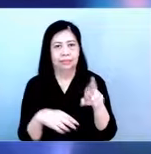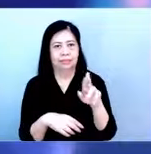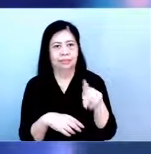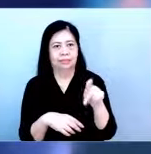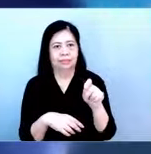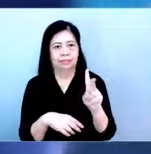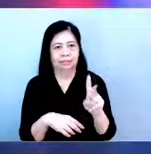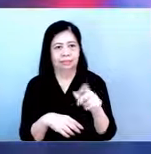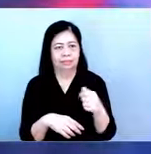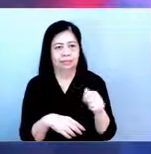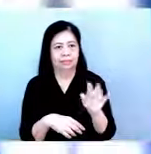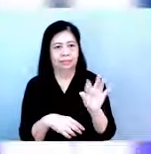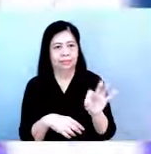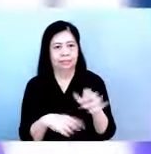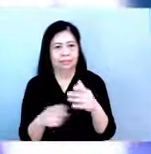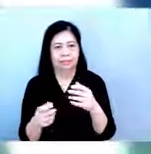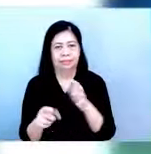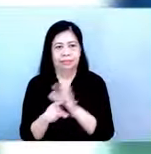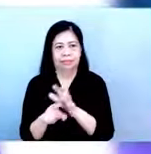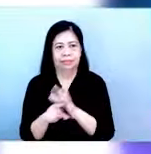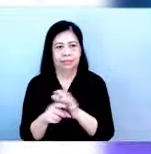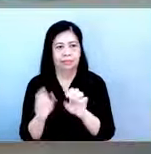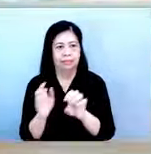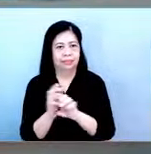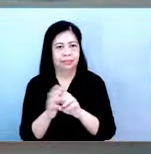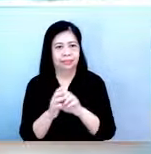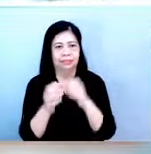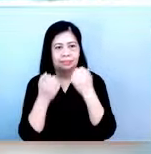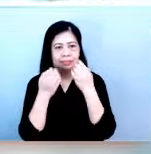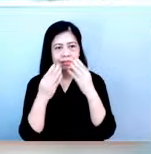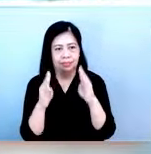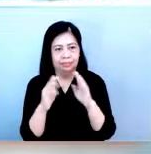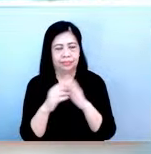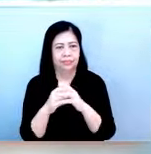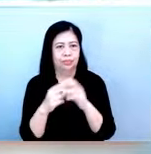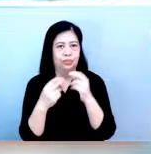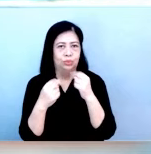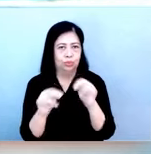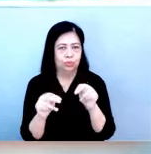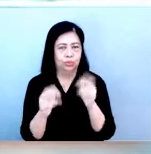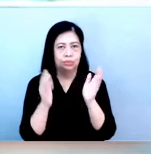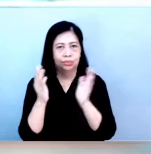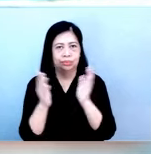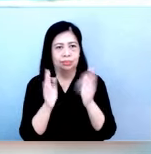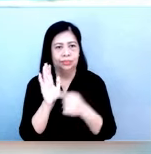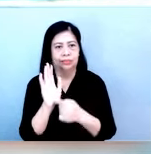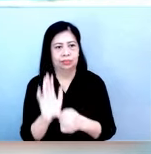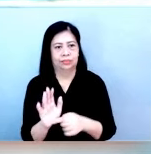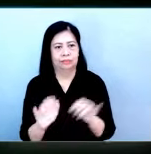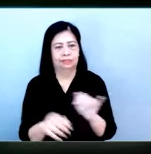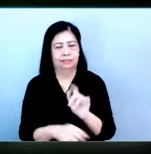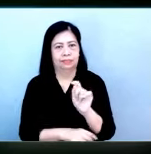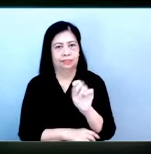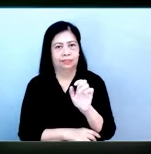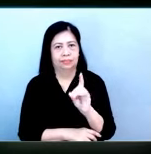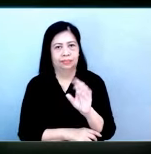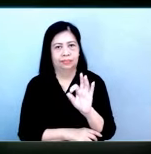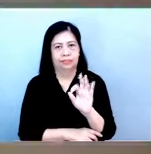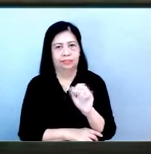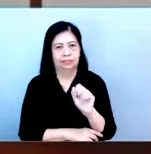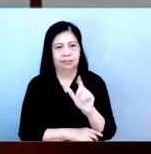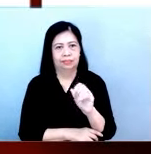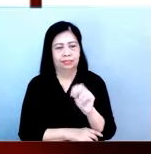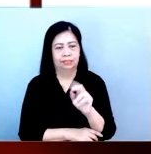Channel 9 ang hit kapatid shows tulad ng Eat Bulaga, News and Public Affairs Service shows katulad ng Ted Filon and DJ